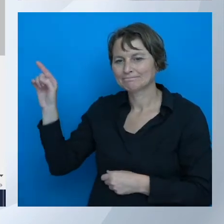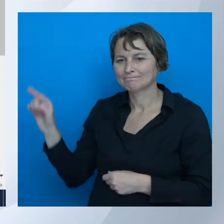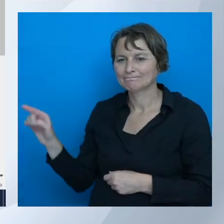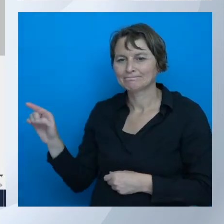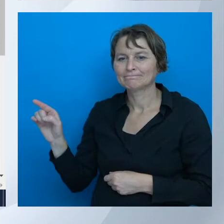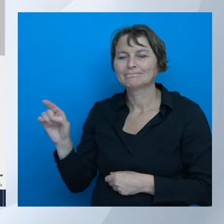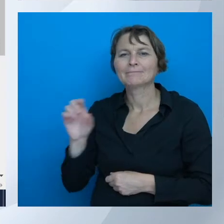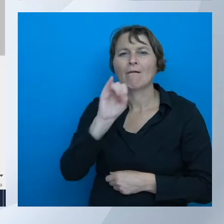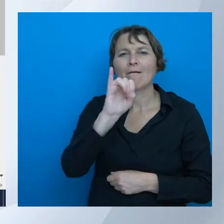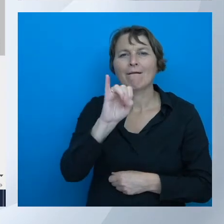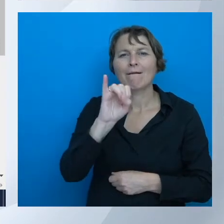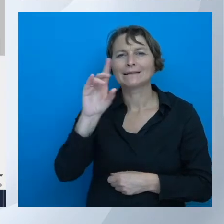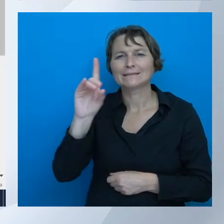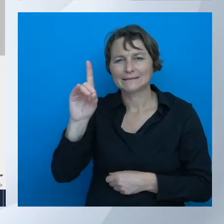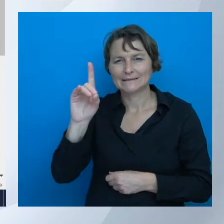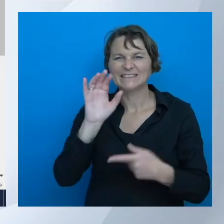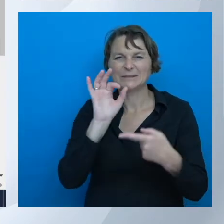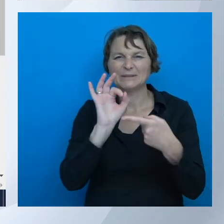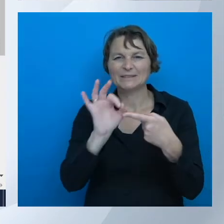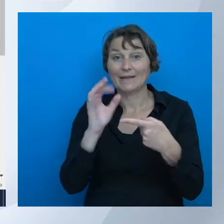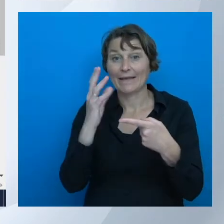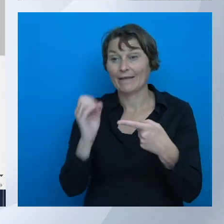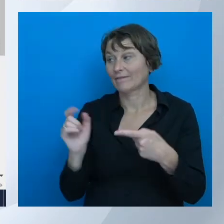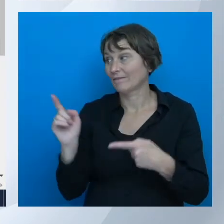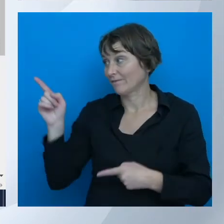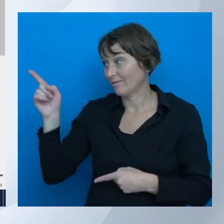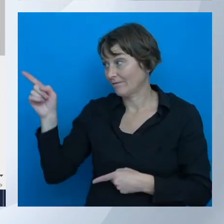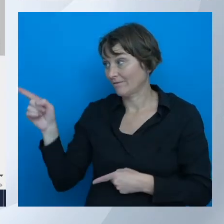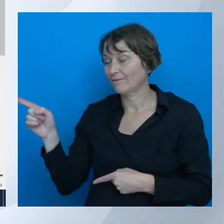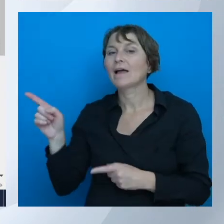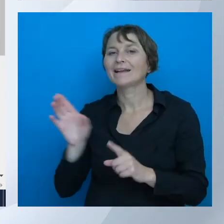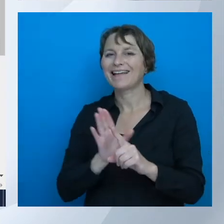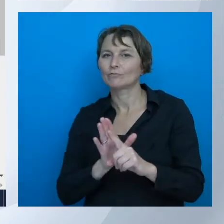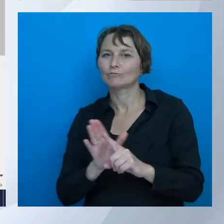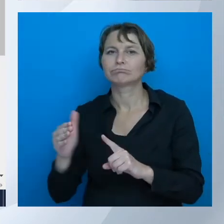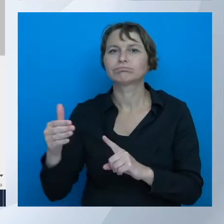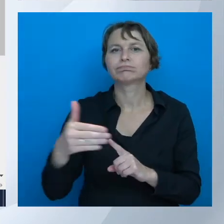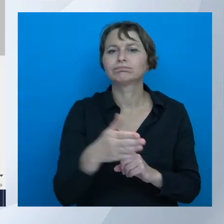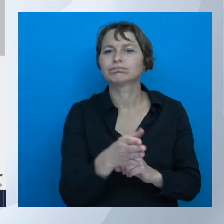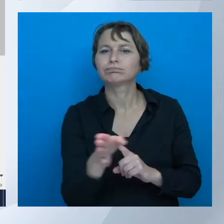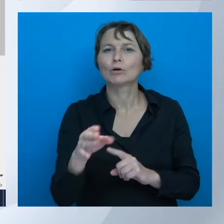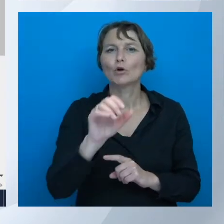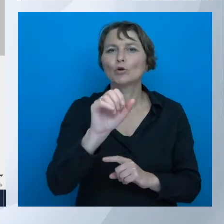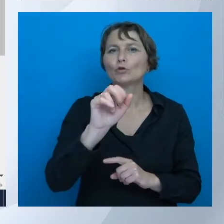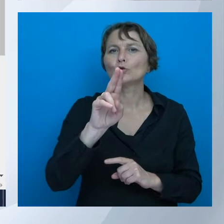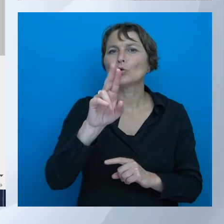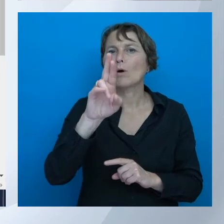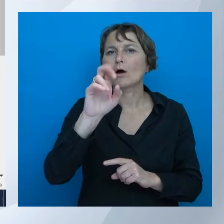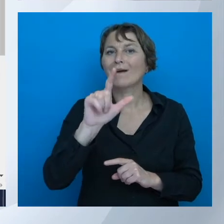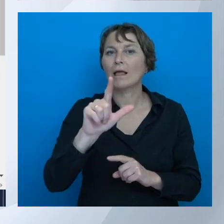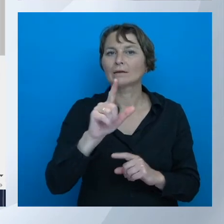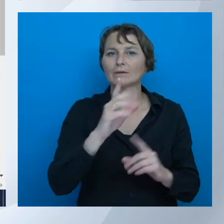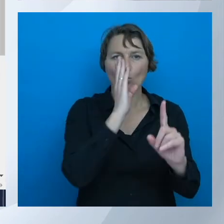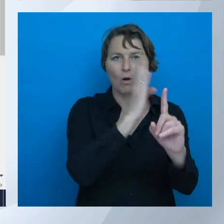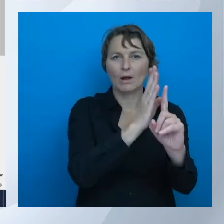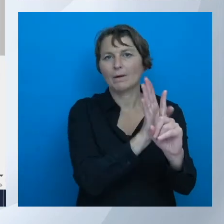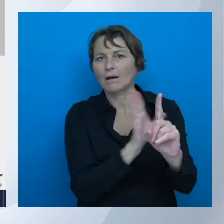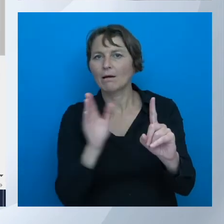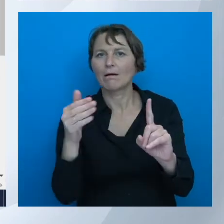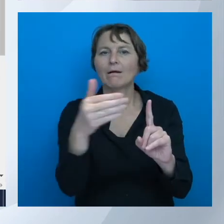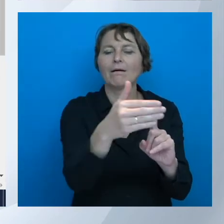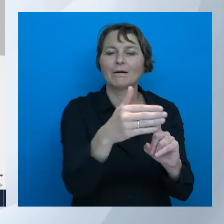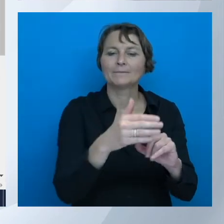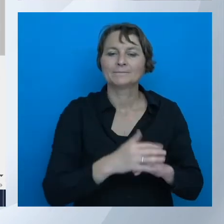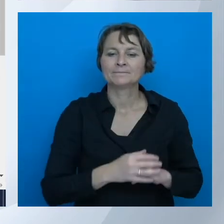ID. I'll make sure that there are redirect URLs where I do have some web URLs. I have a public client. I made it a name,